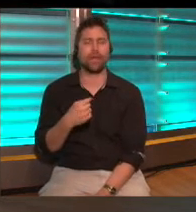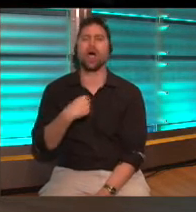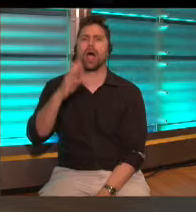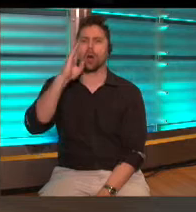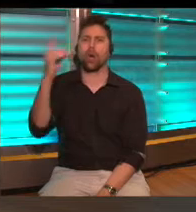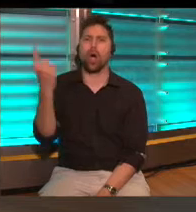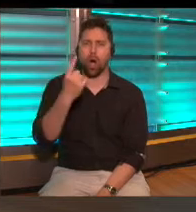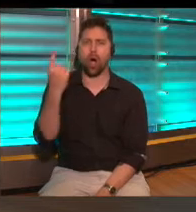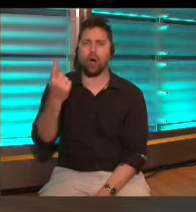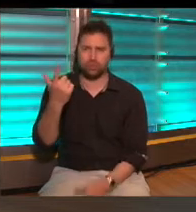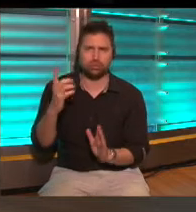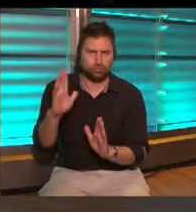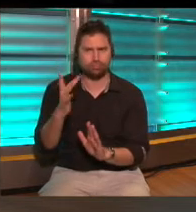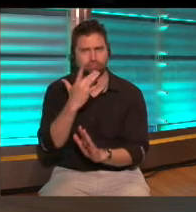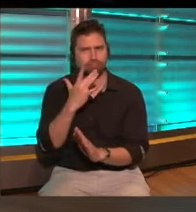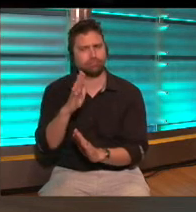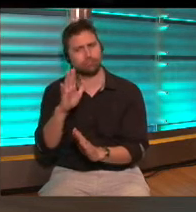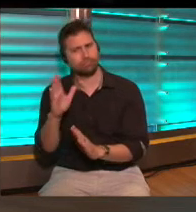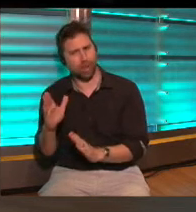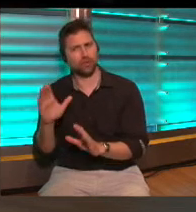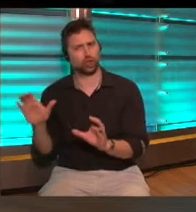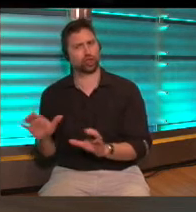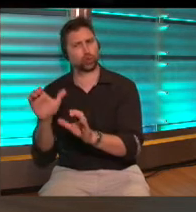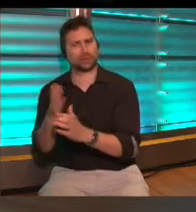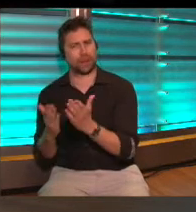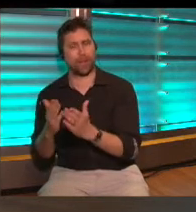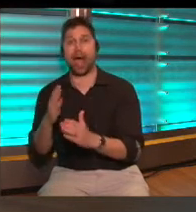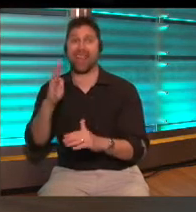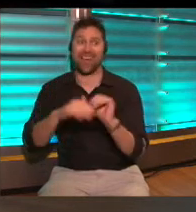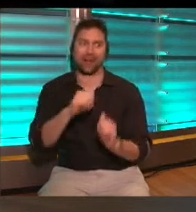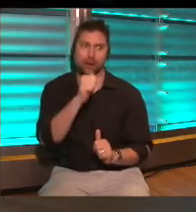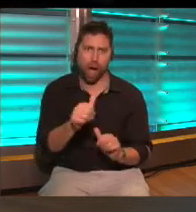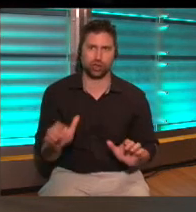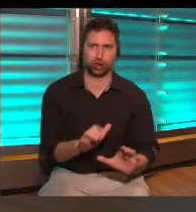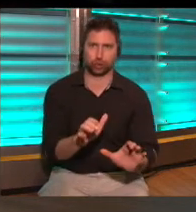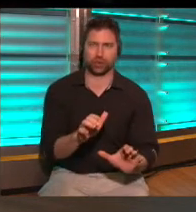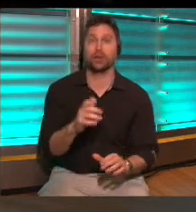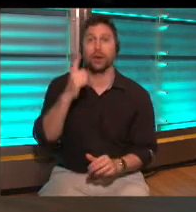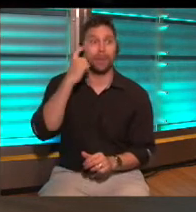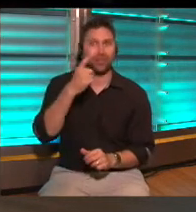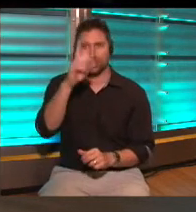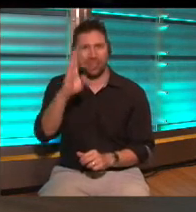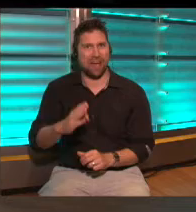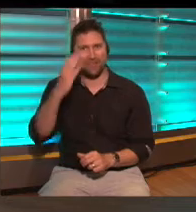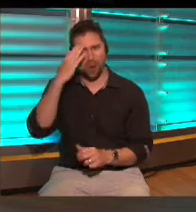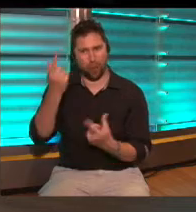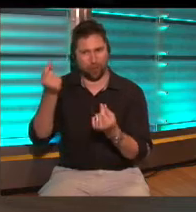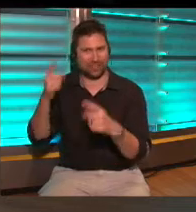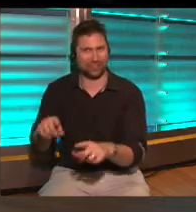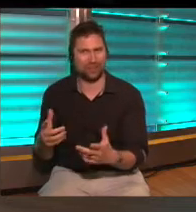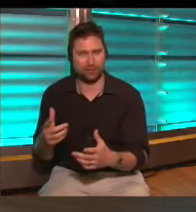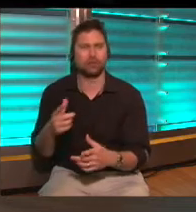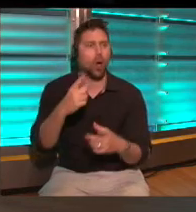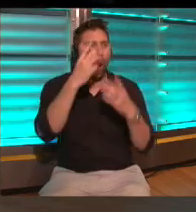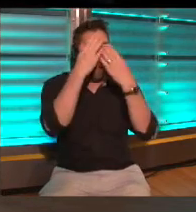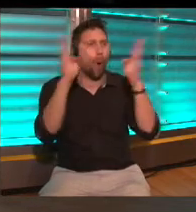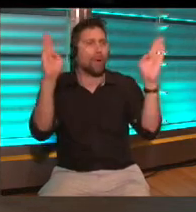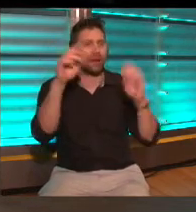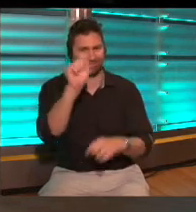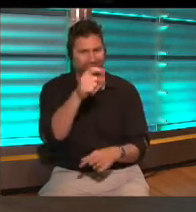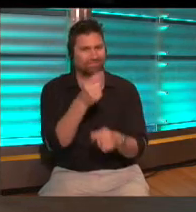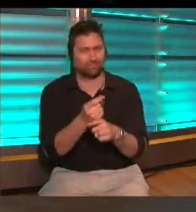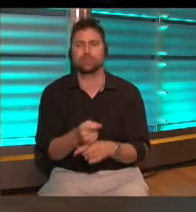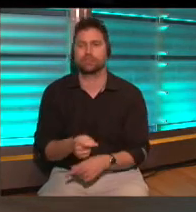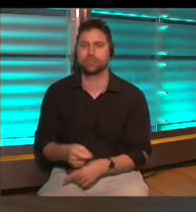I would always err on the side of doing something rather than not doing it, because you'll never know how it's going to turn out. Keep an open mind. Mm-hmm. Did the